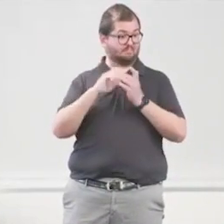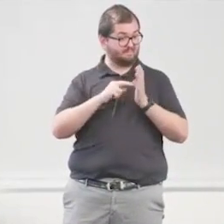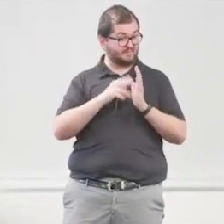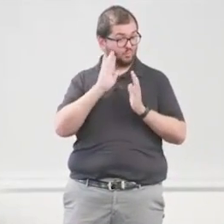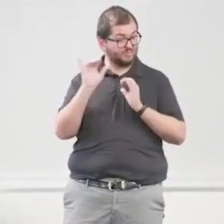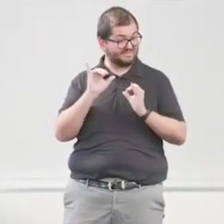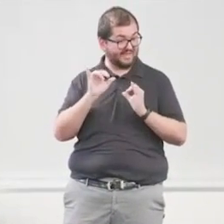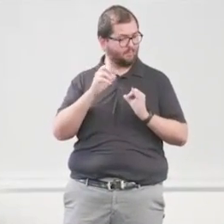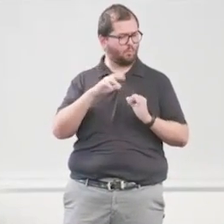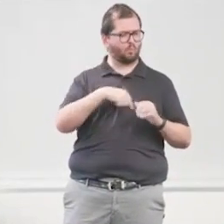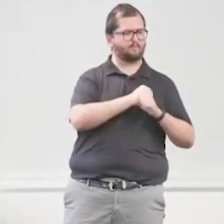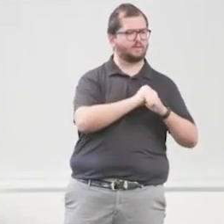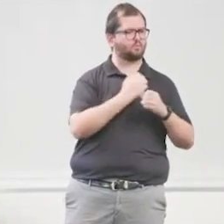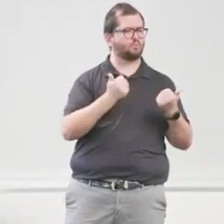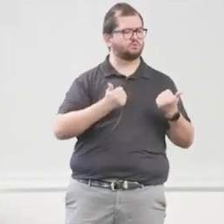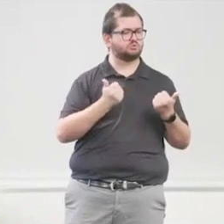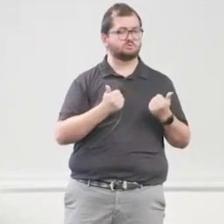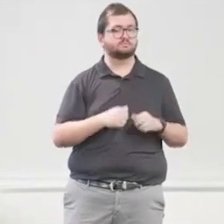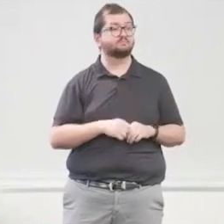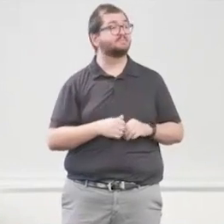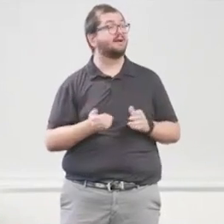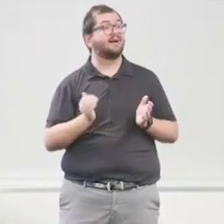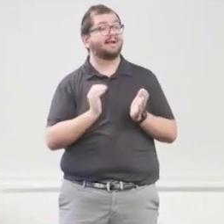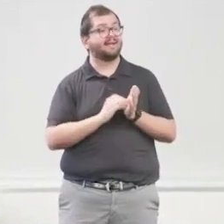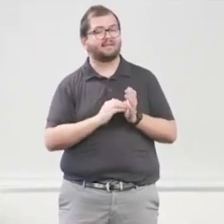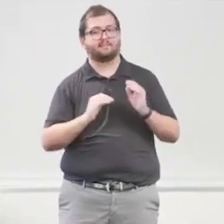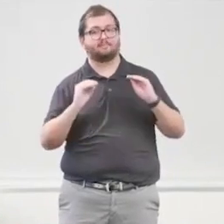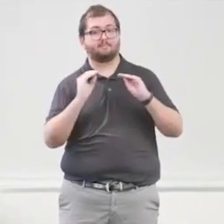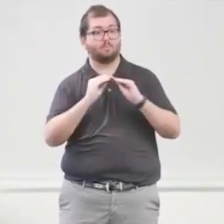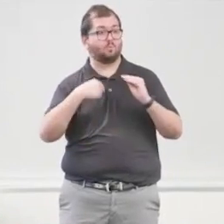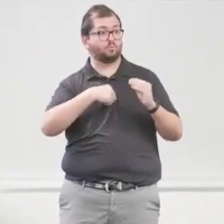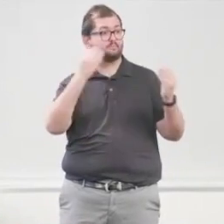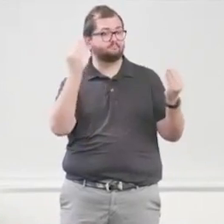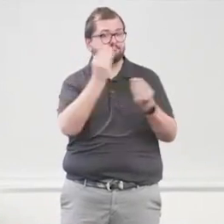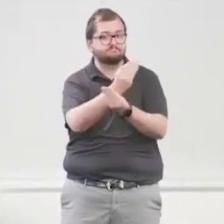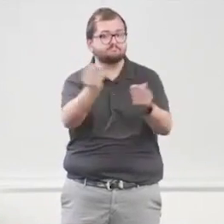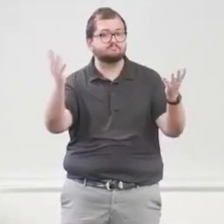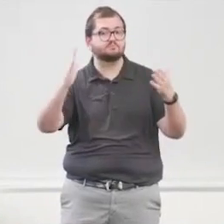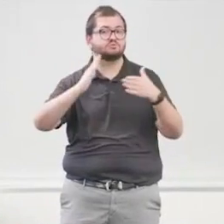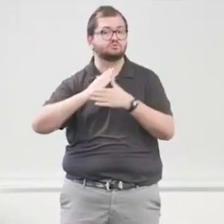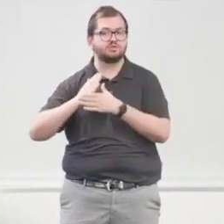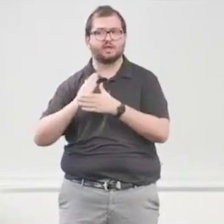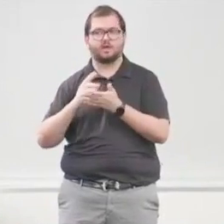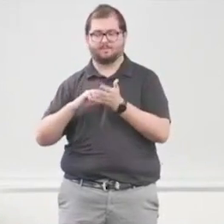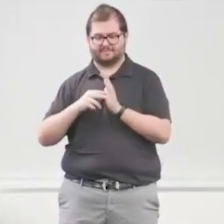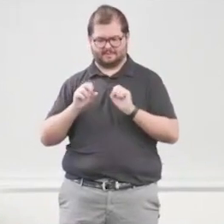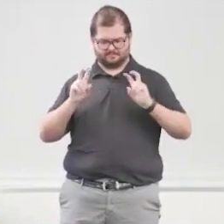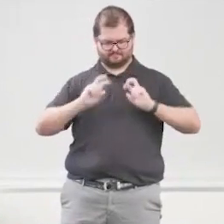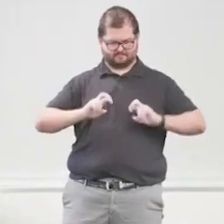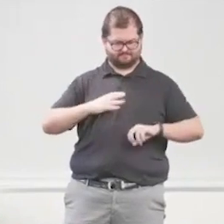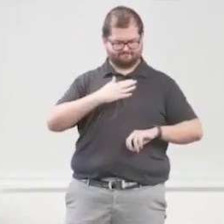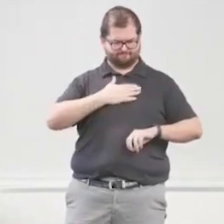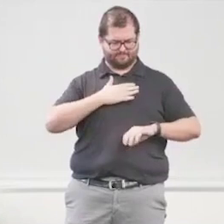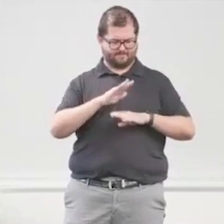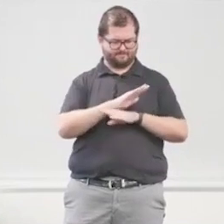together, IOC sharing, indicators of compromise. The more we can share about that, the more every one of you can look back inside your industry or your organization and